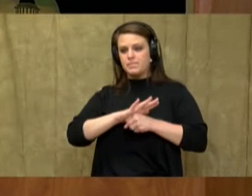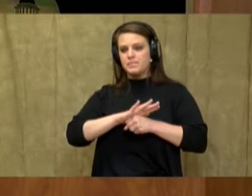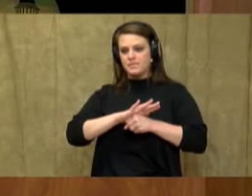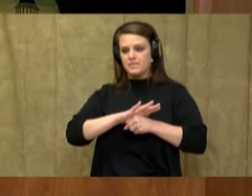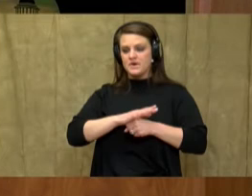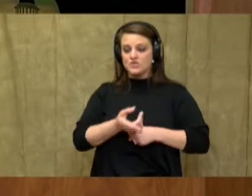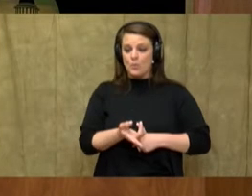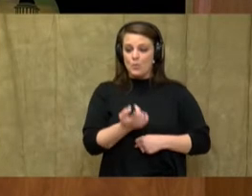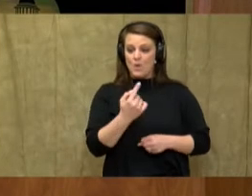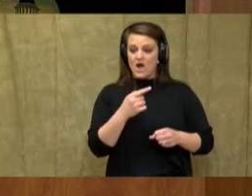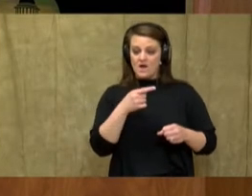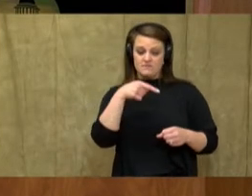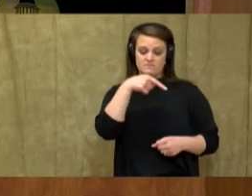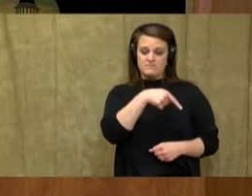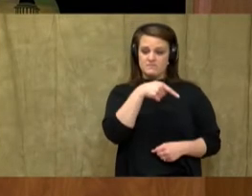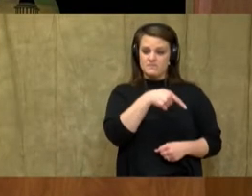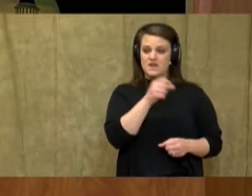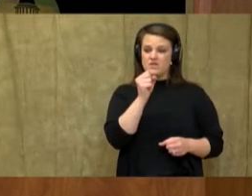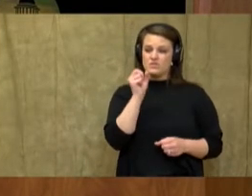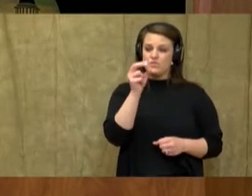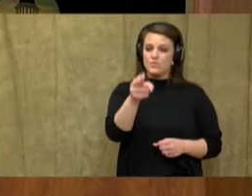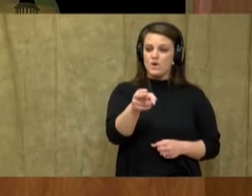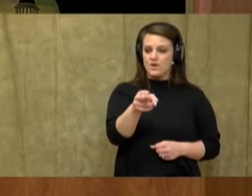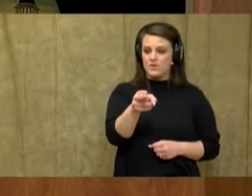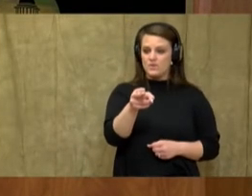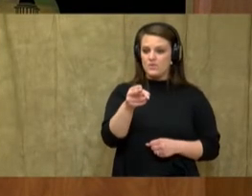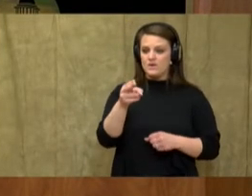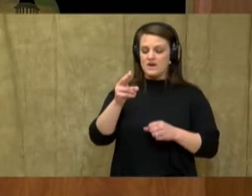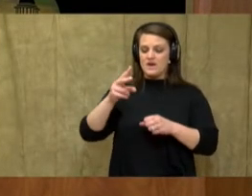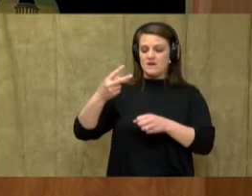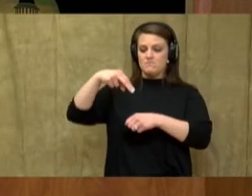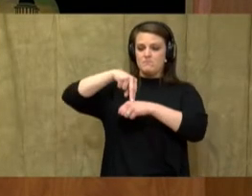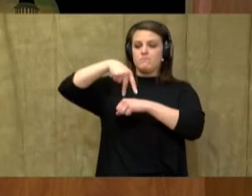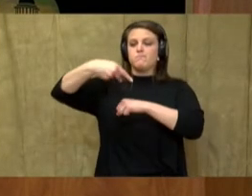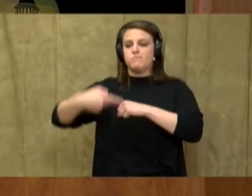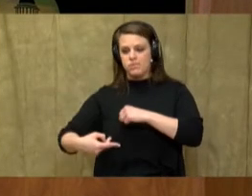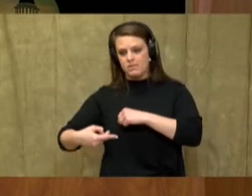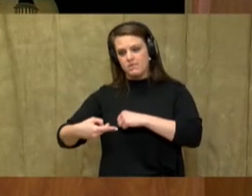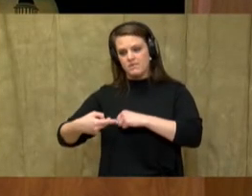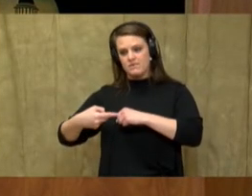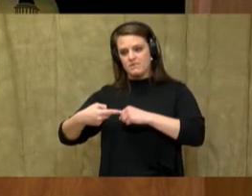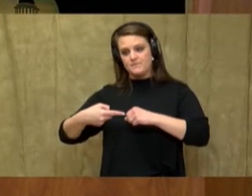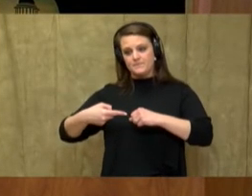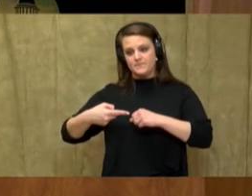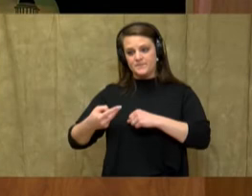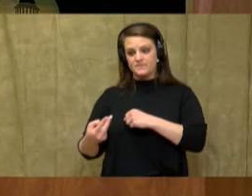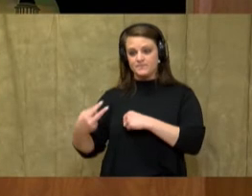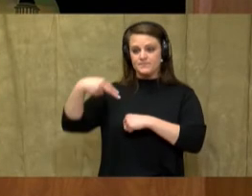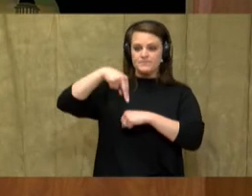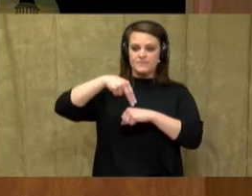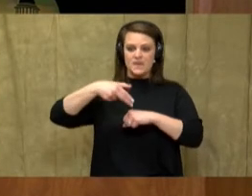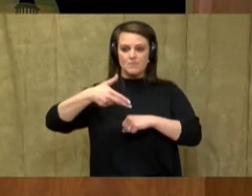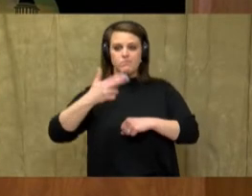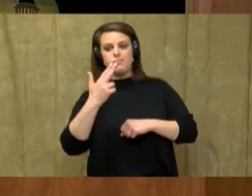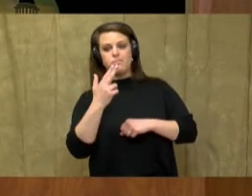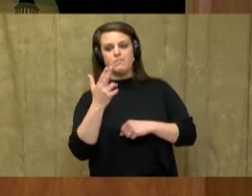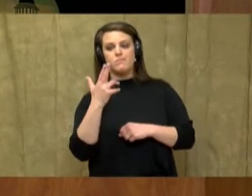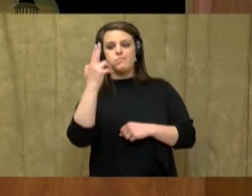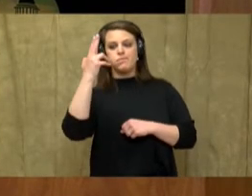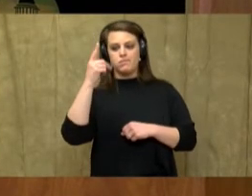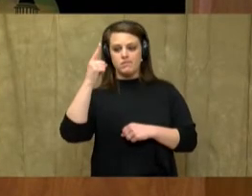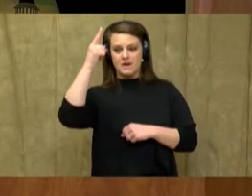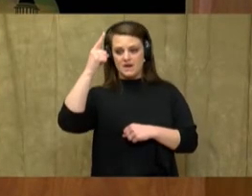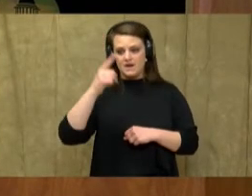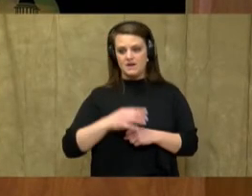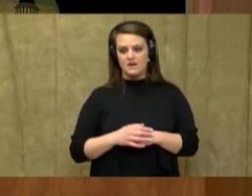attackers threw a club at Private Hugh Montgomery, knocking him off his feet. Rising, Montgomery fired a shot into the air. He